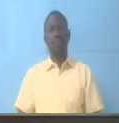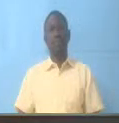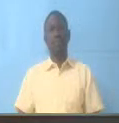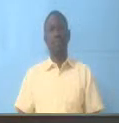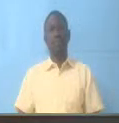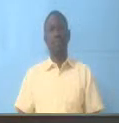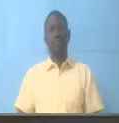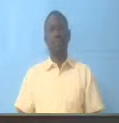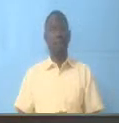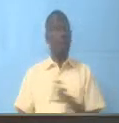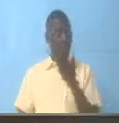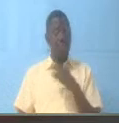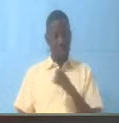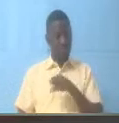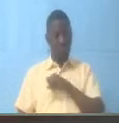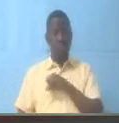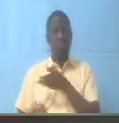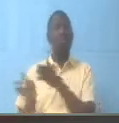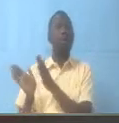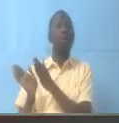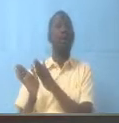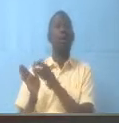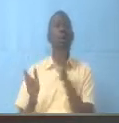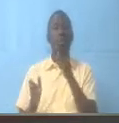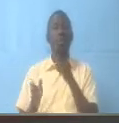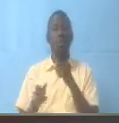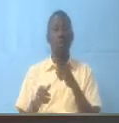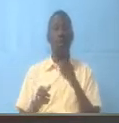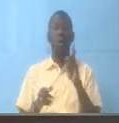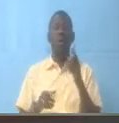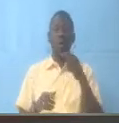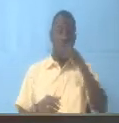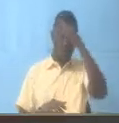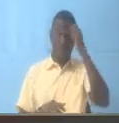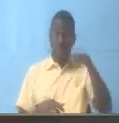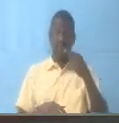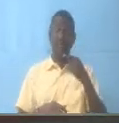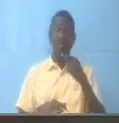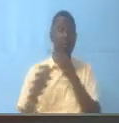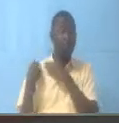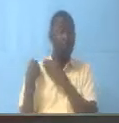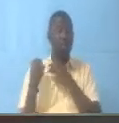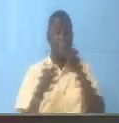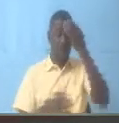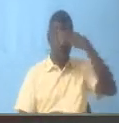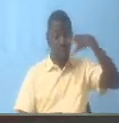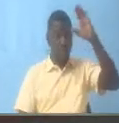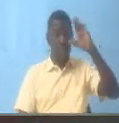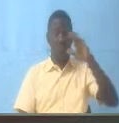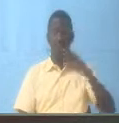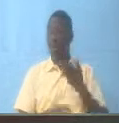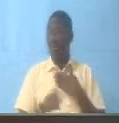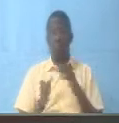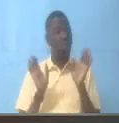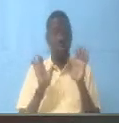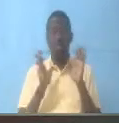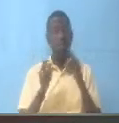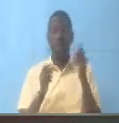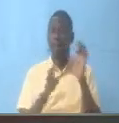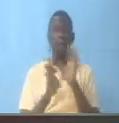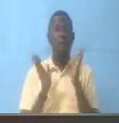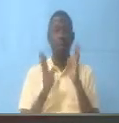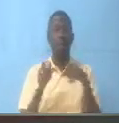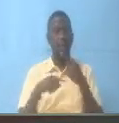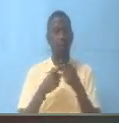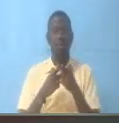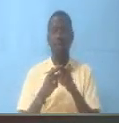on their part, but as far as the commission was concerned, we had no problems with that. We were open, we wanted to know the truth, and